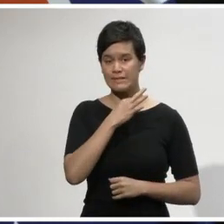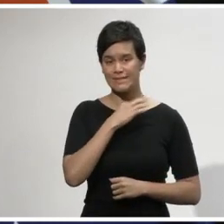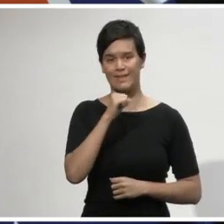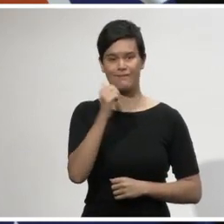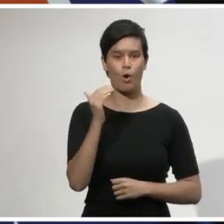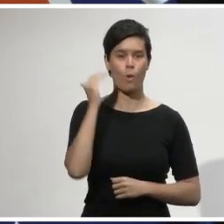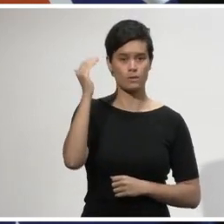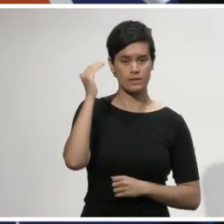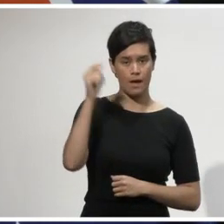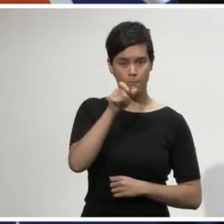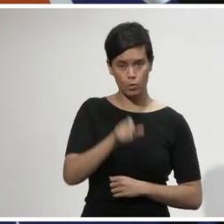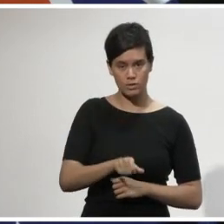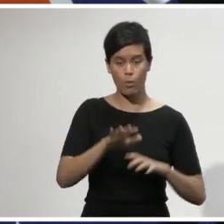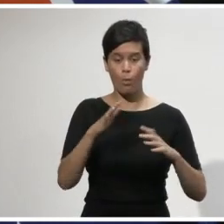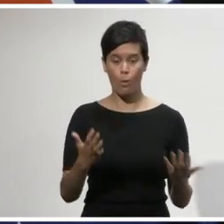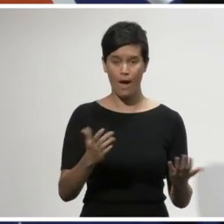with underlying health issues.